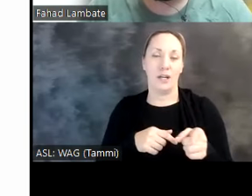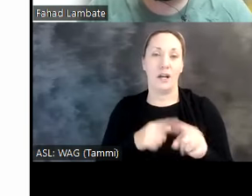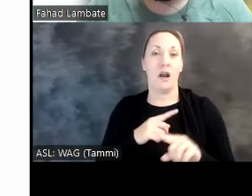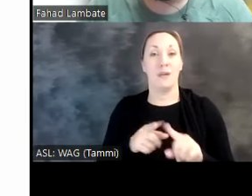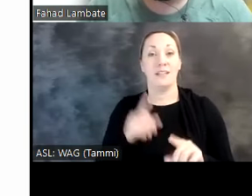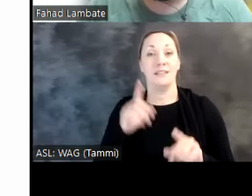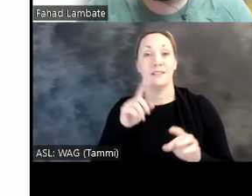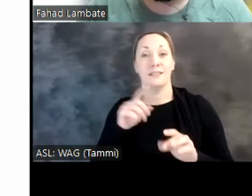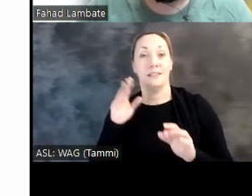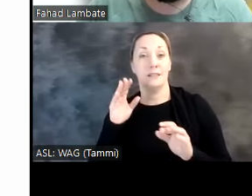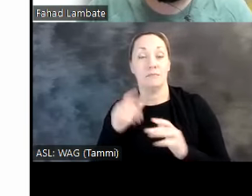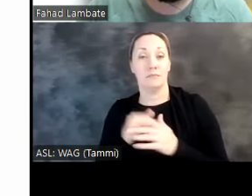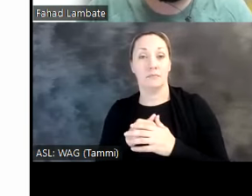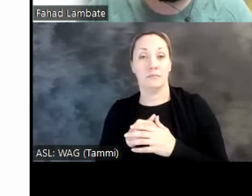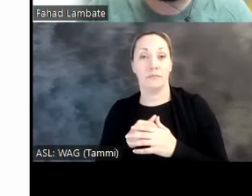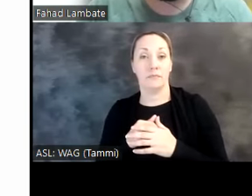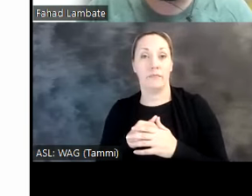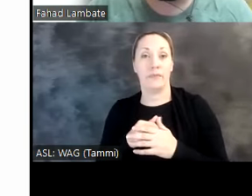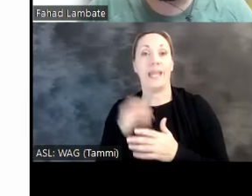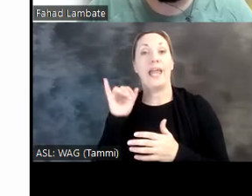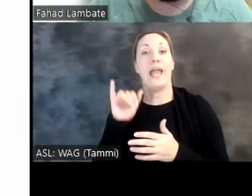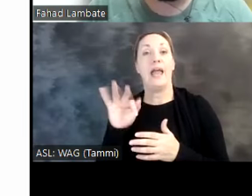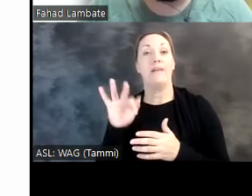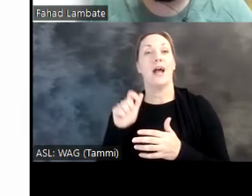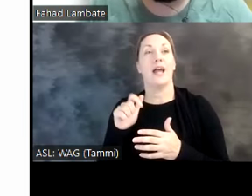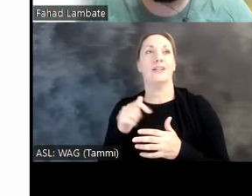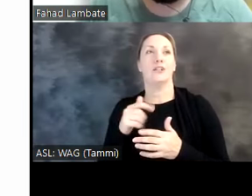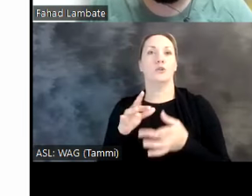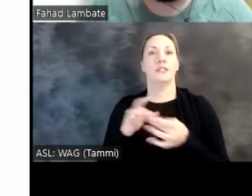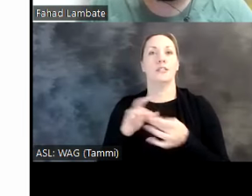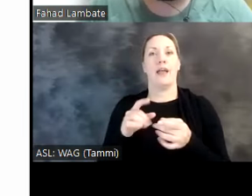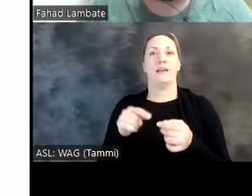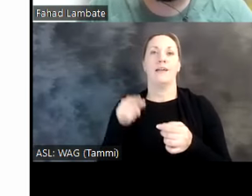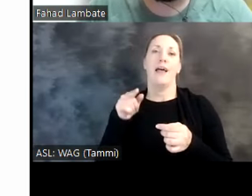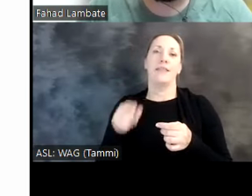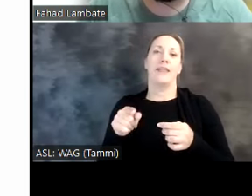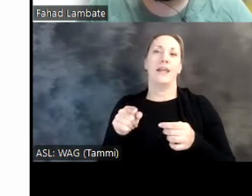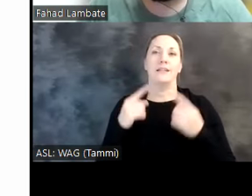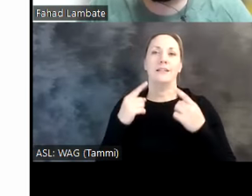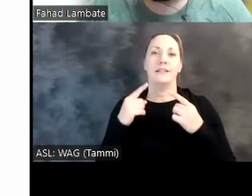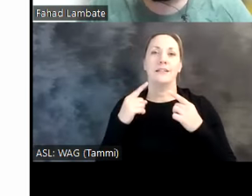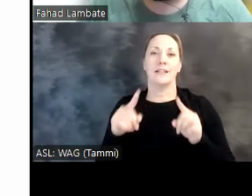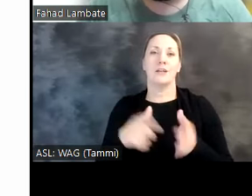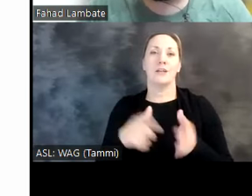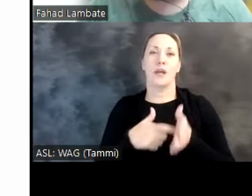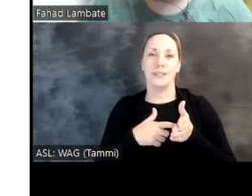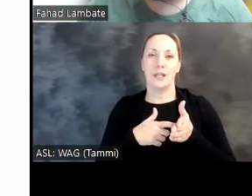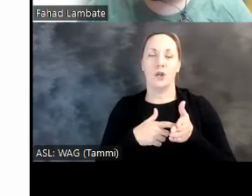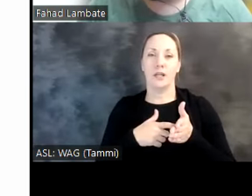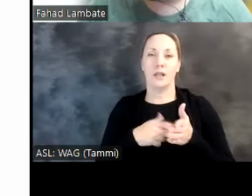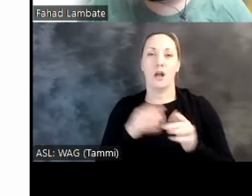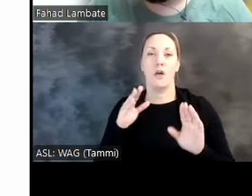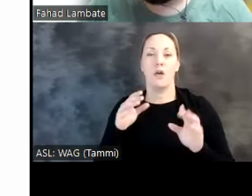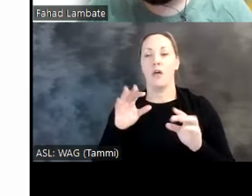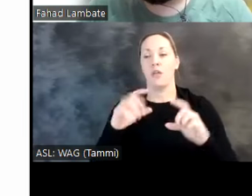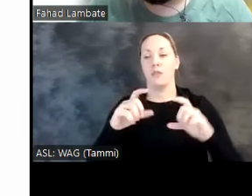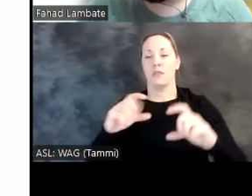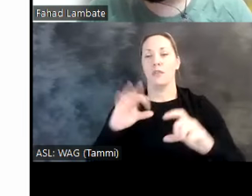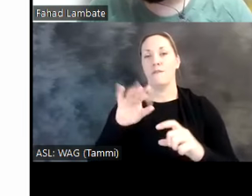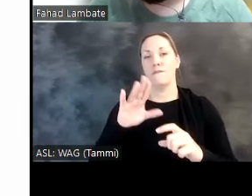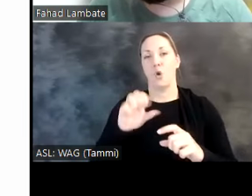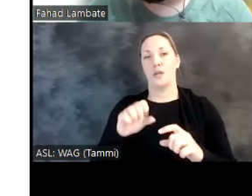definitely if I had to put it simply across this particular success criteria, the focus indicator should be